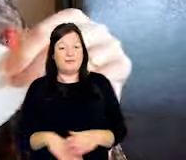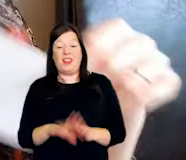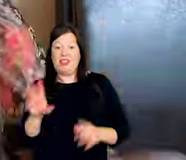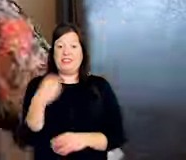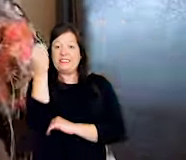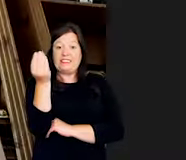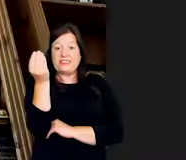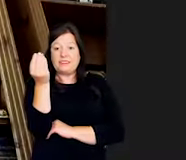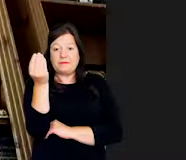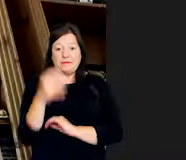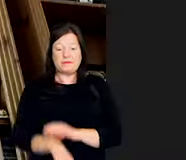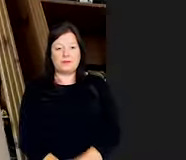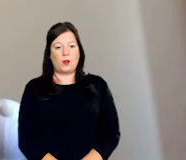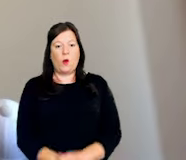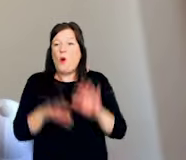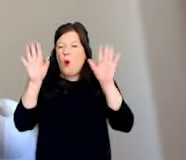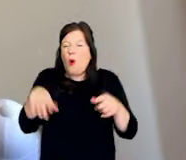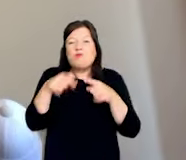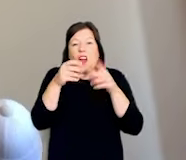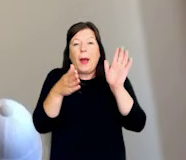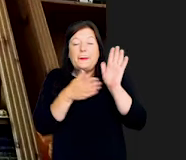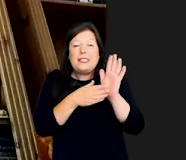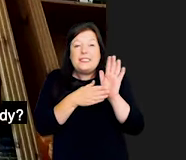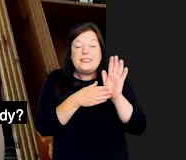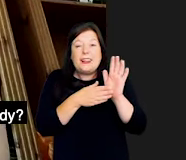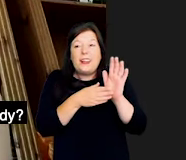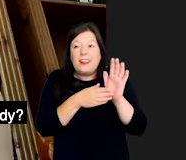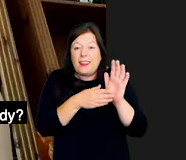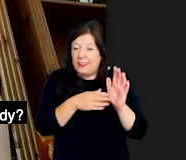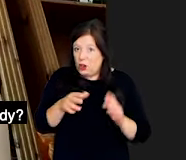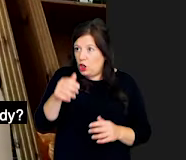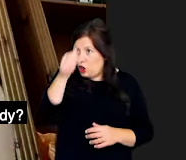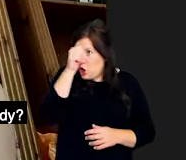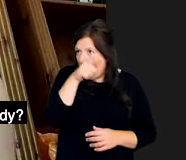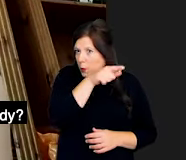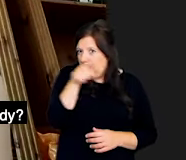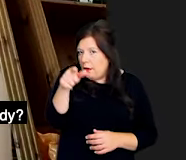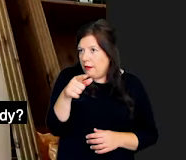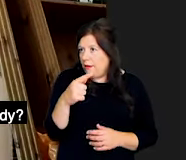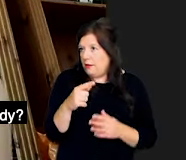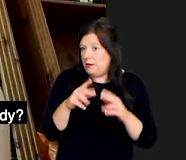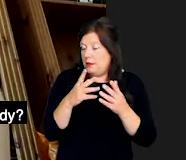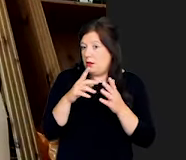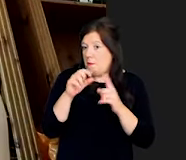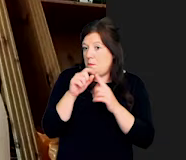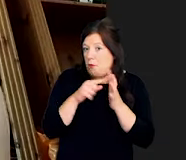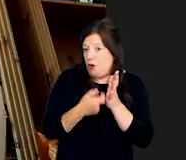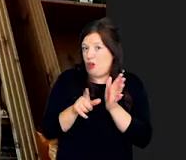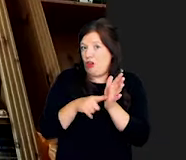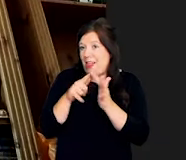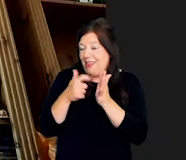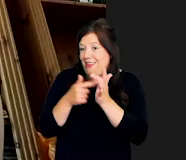This. Oh, the Prime Minister. Did you know that he's Pearl and Erin's new daddy? They